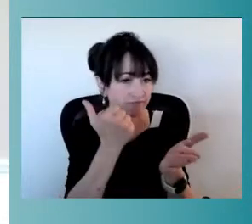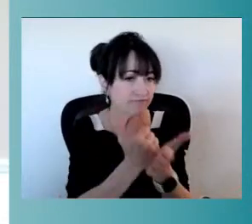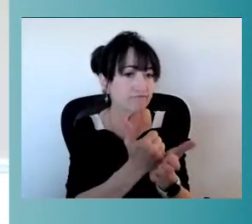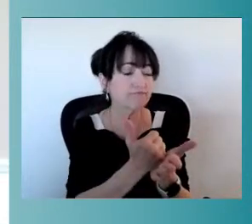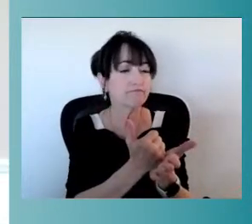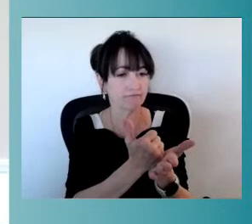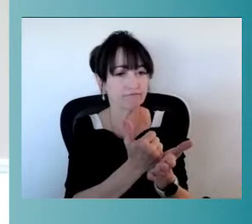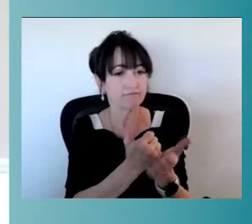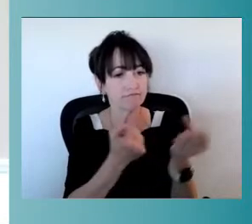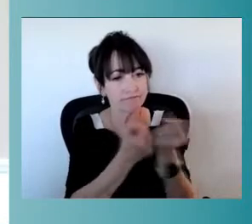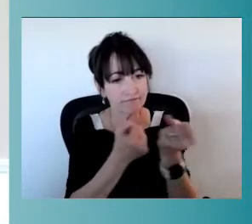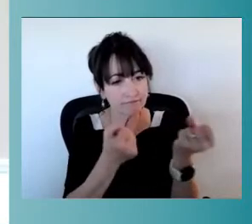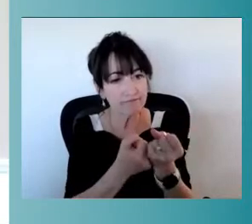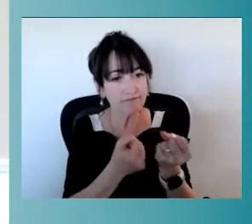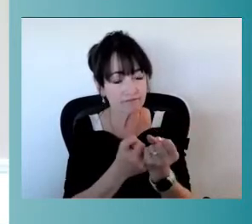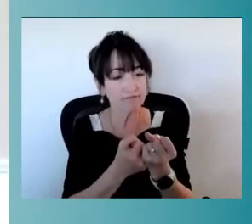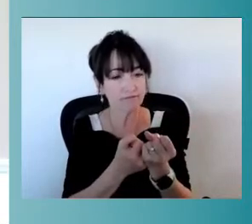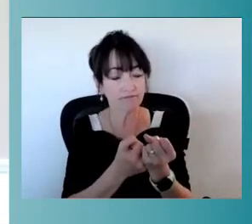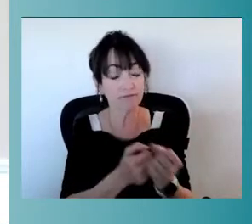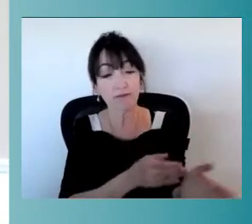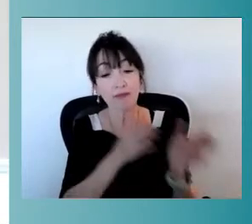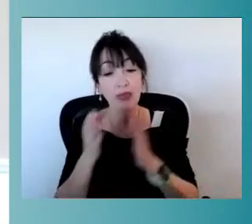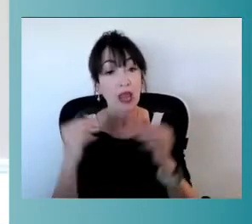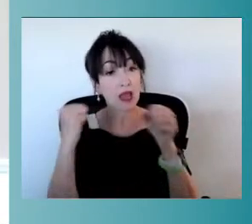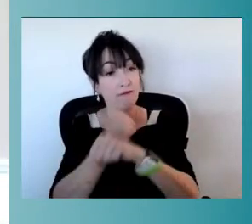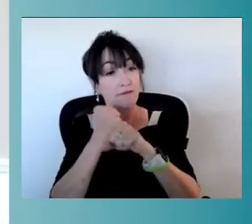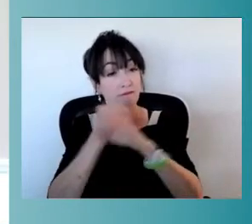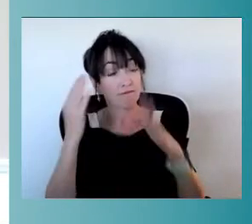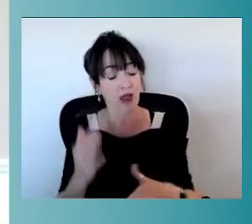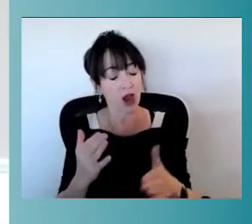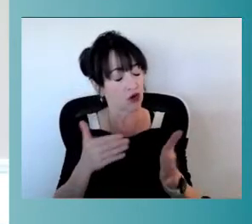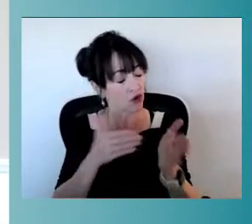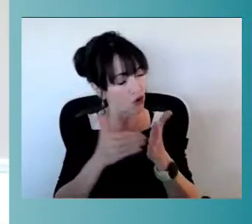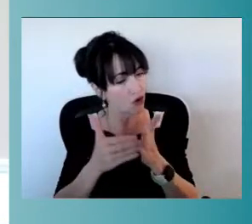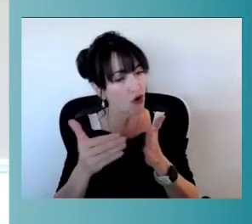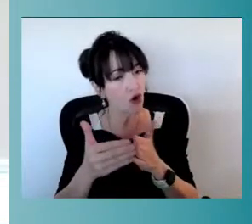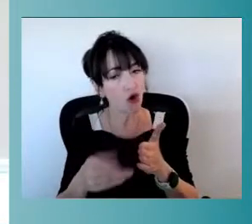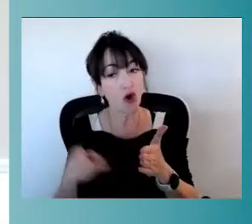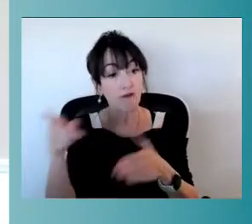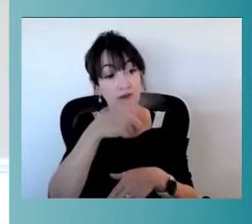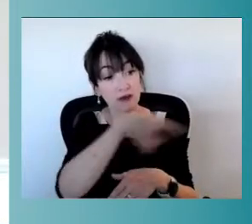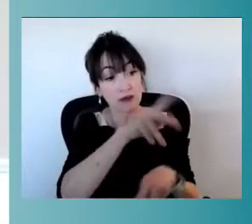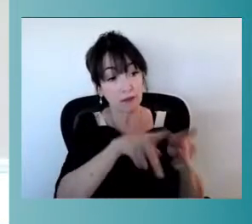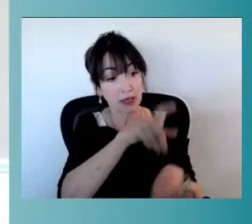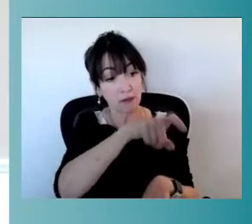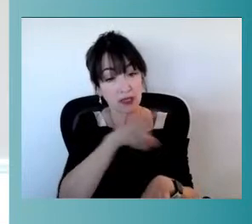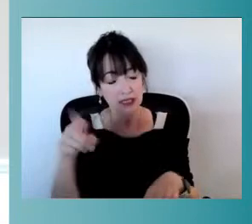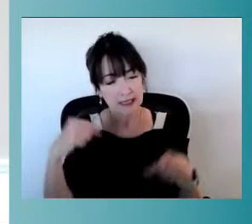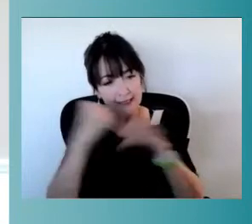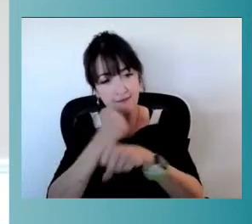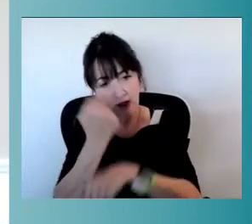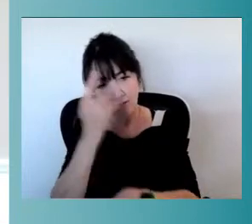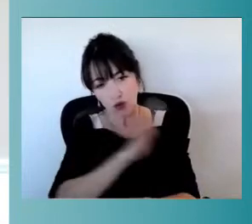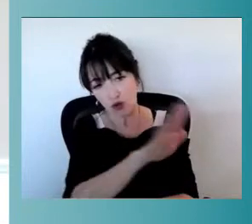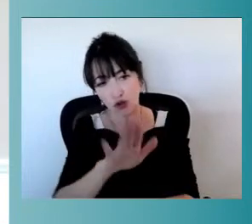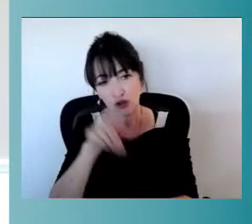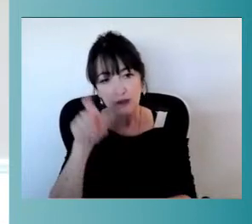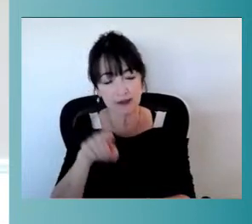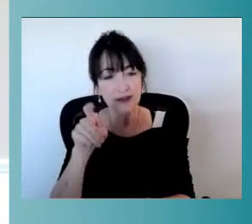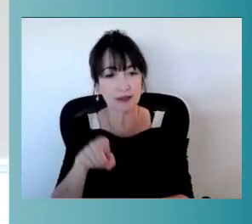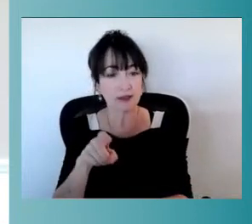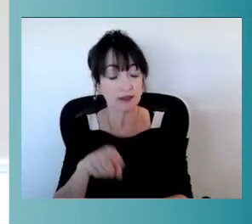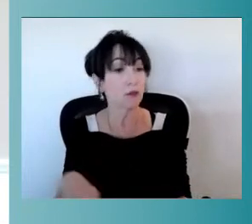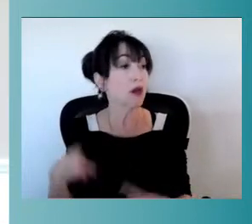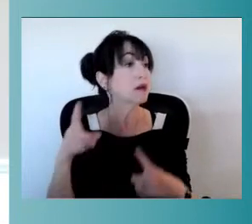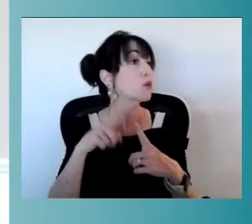Fighter, many times you have to fight for those that are in need. But the one that strikes me is the one that does